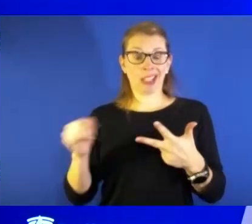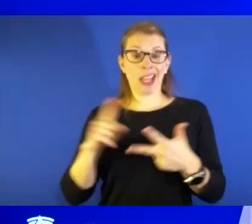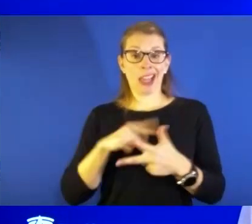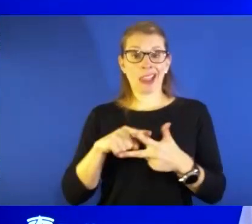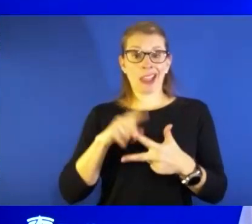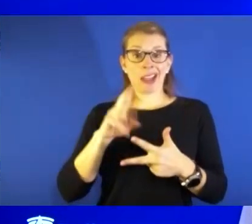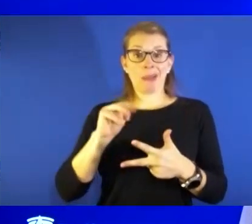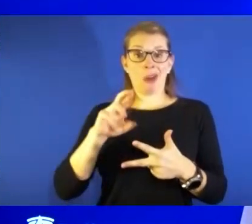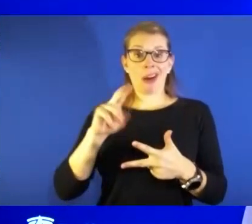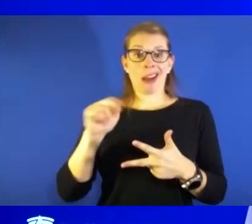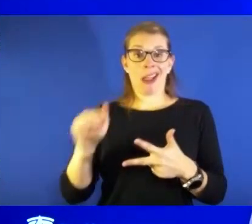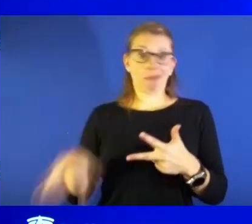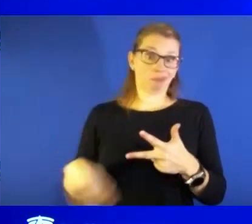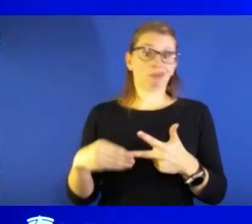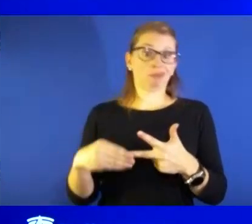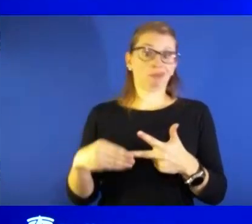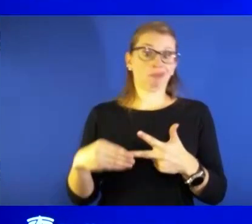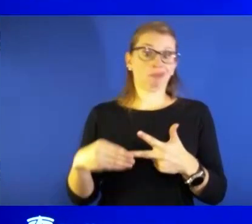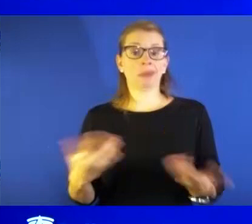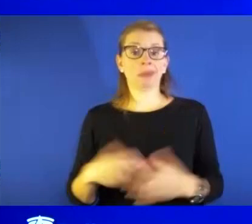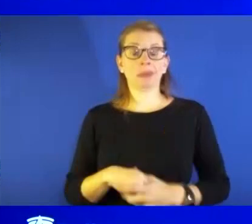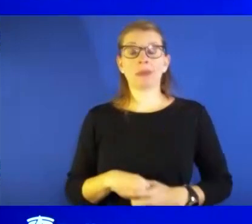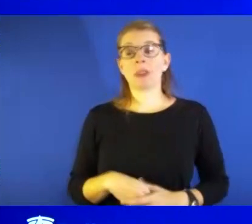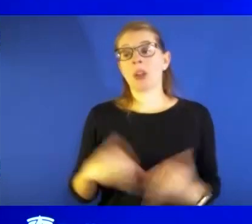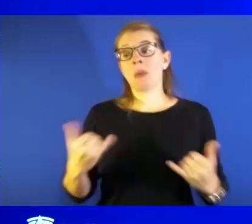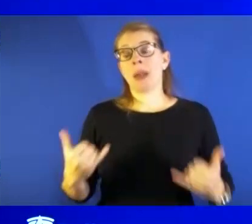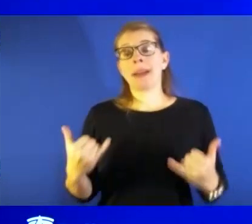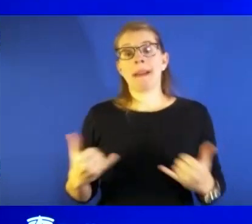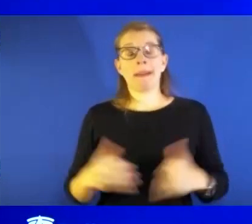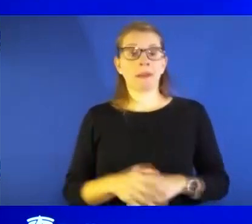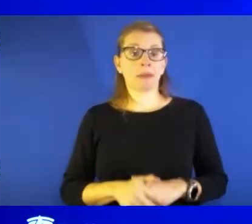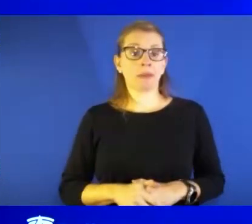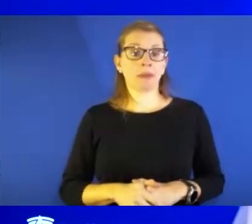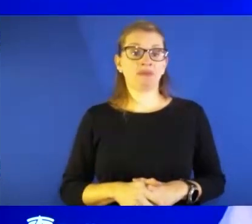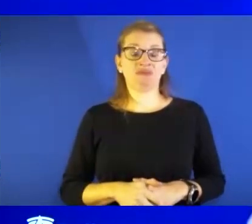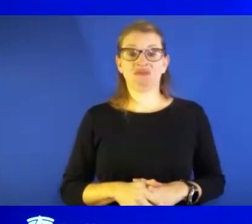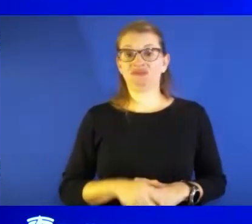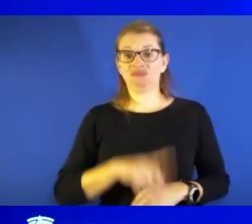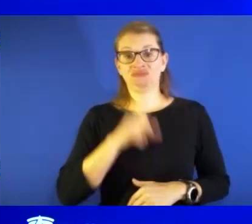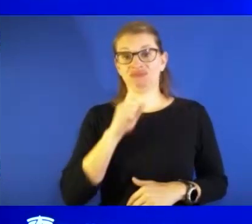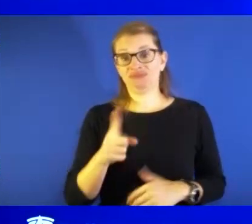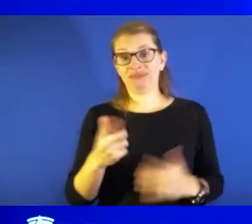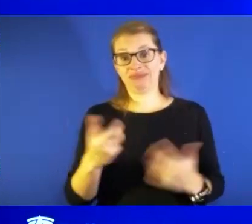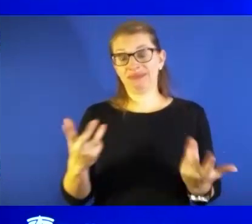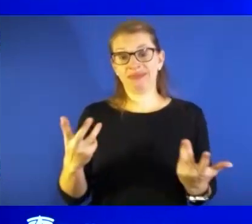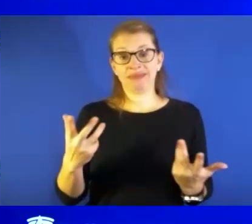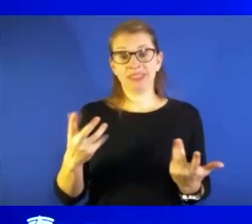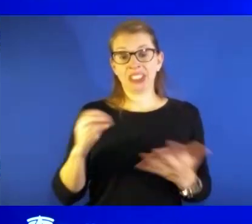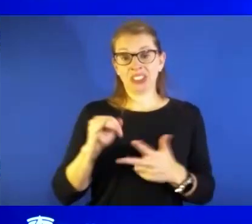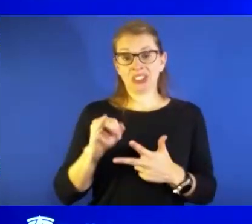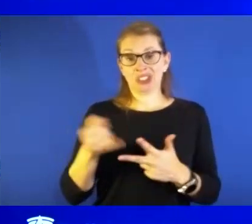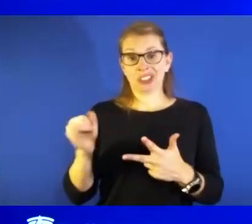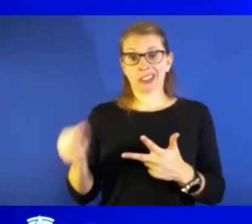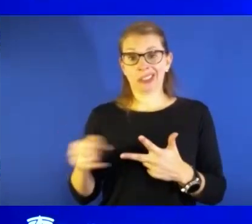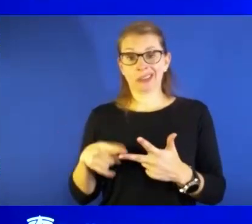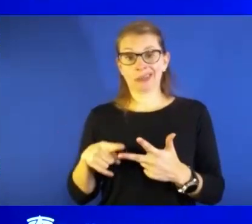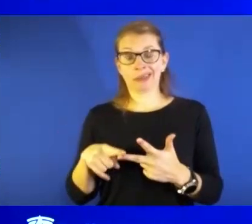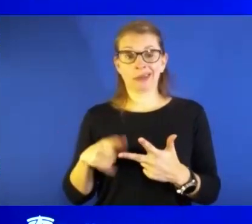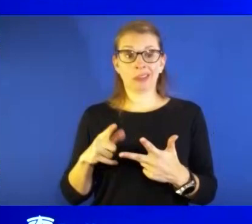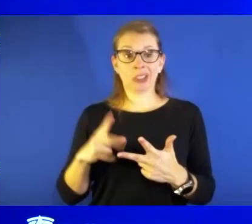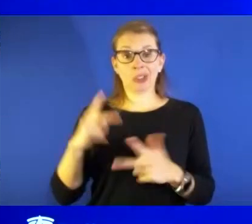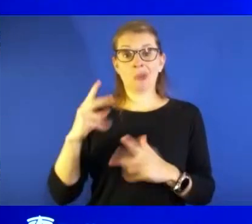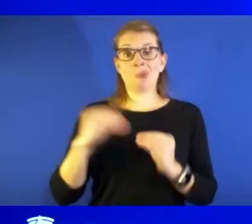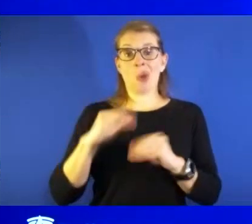vaccine. Right now, you would really just fall under the guidance of you had Johnson & Johnson, you were more than 2 months